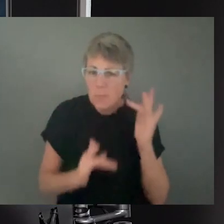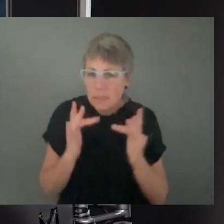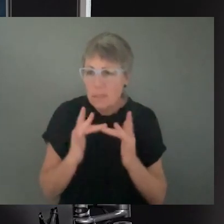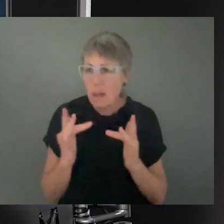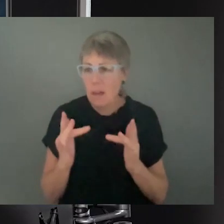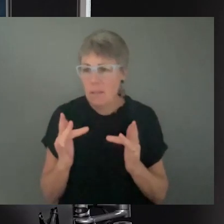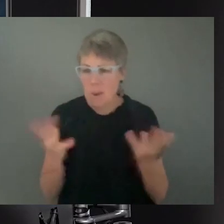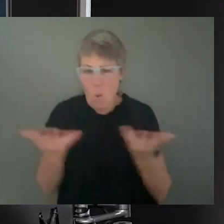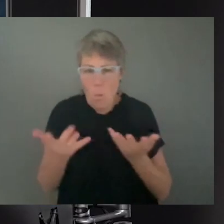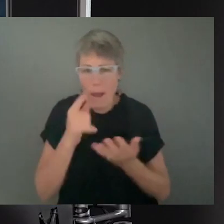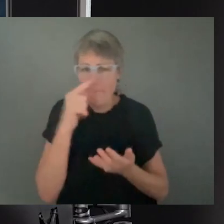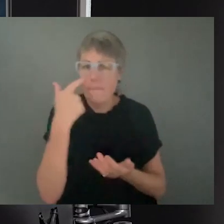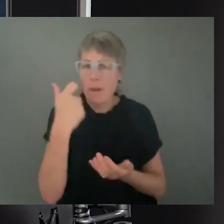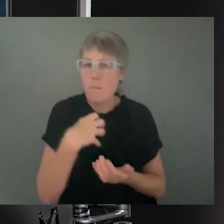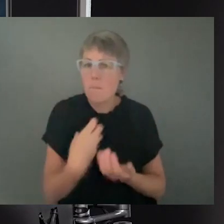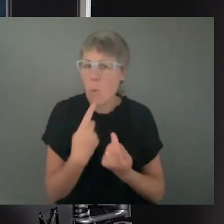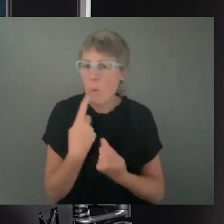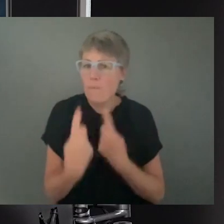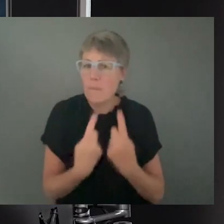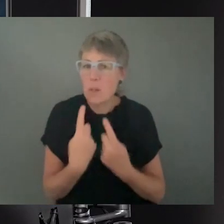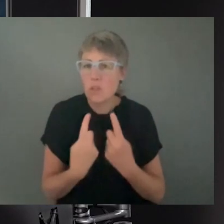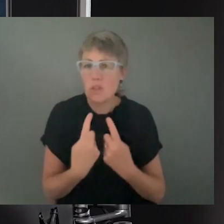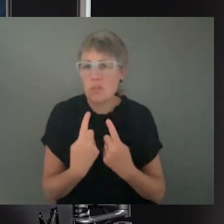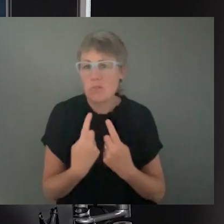to help with that accessibility piece,